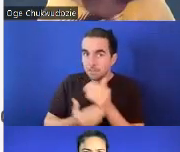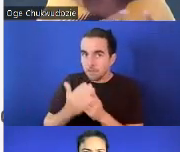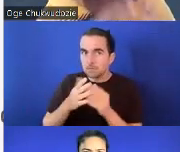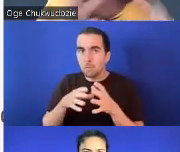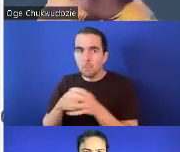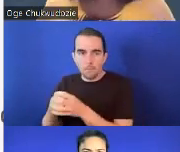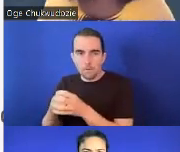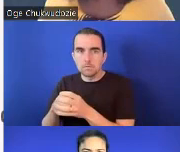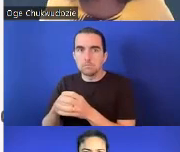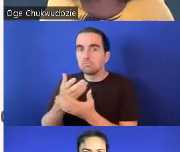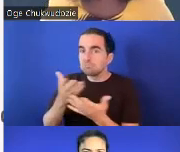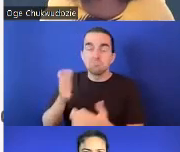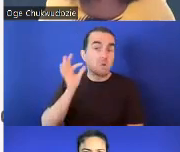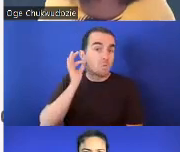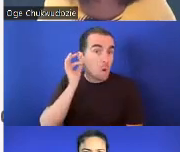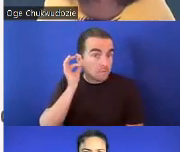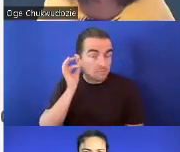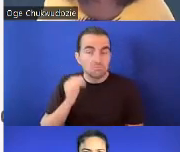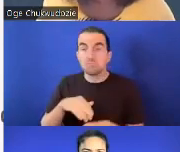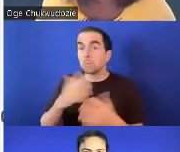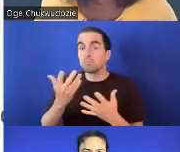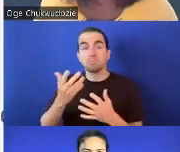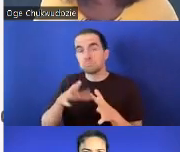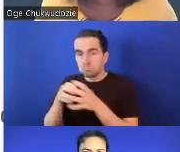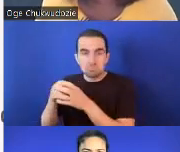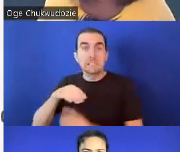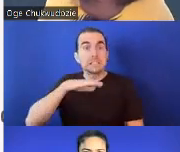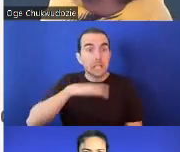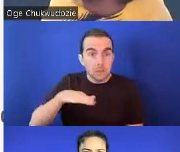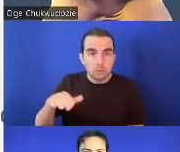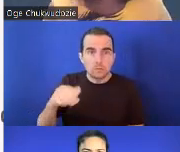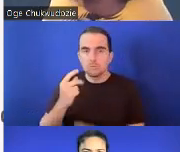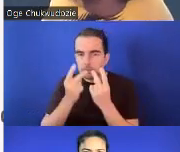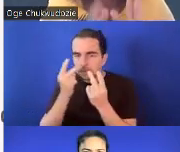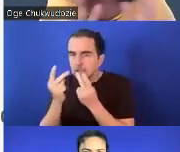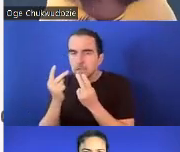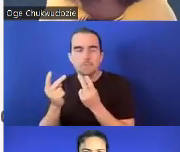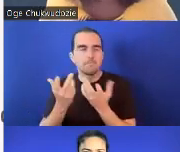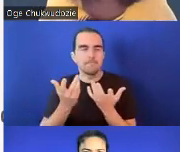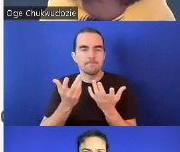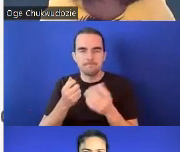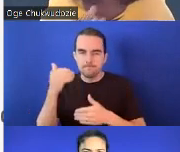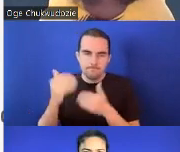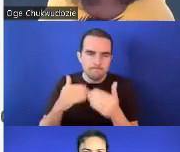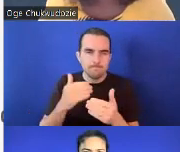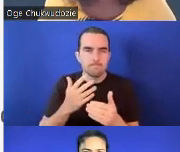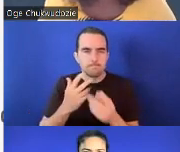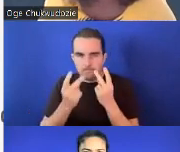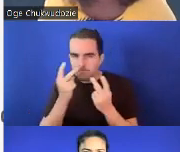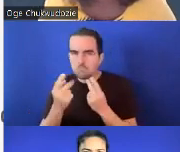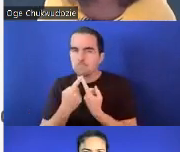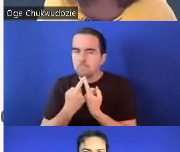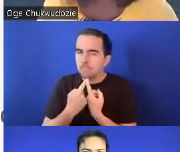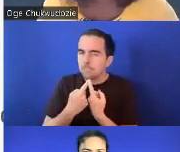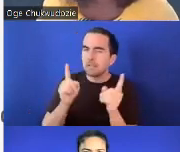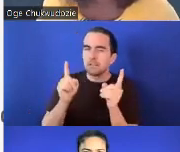something that will at least meet the different needs of the community, knowing that it's not homogeneous. Let's go to